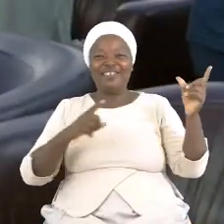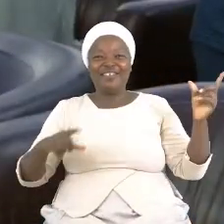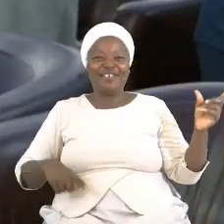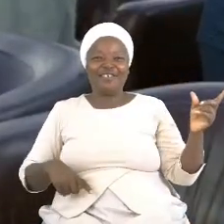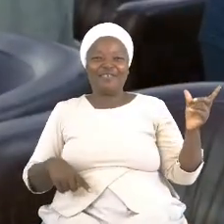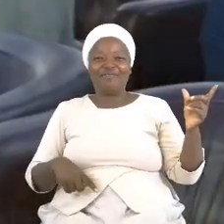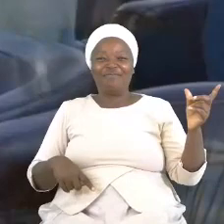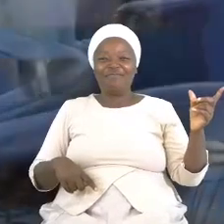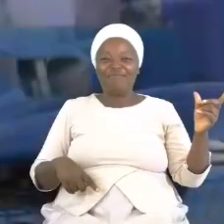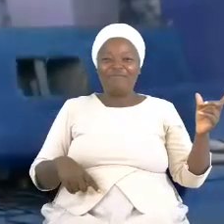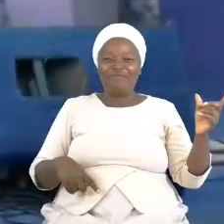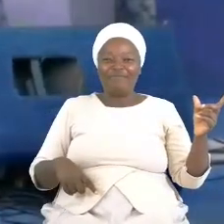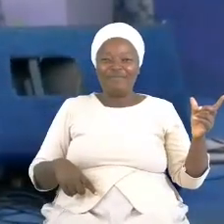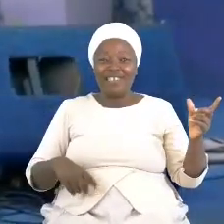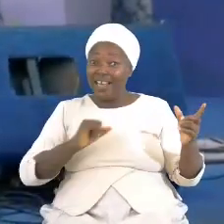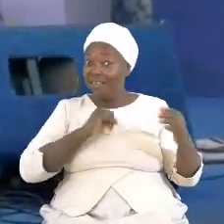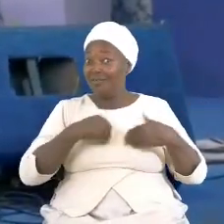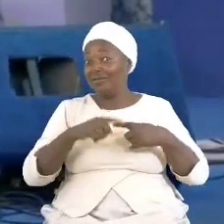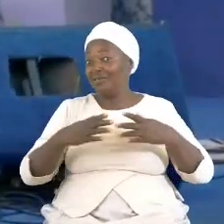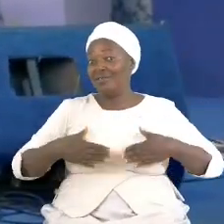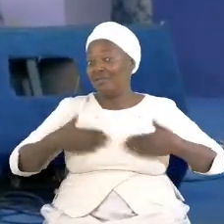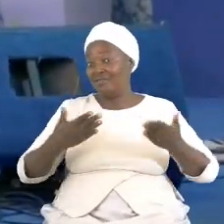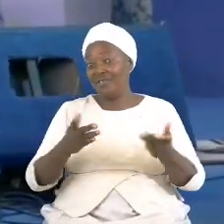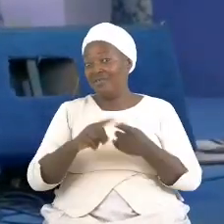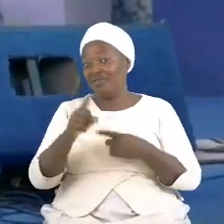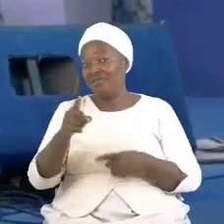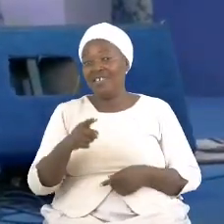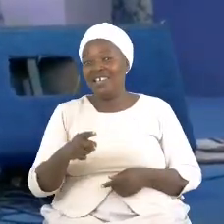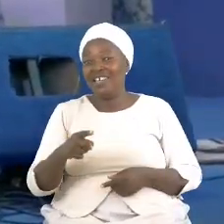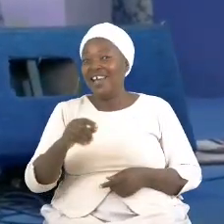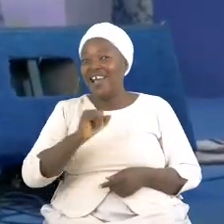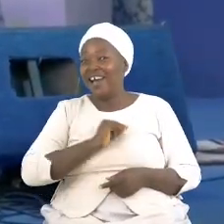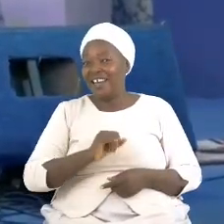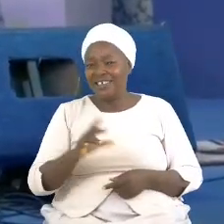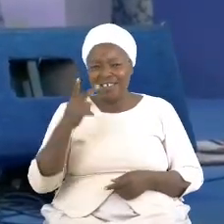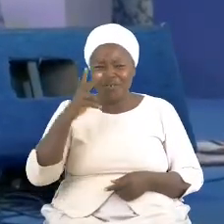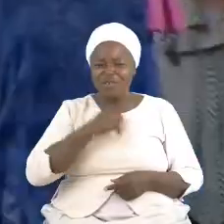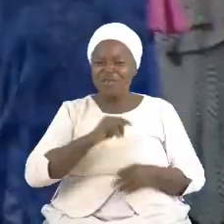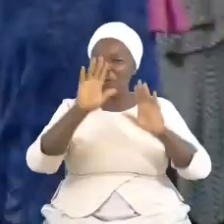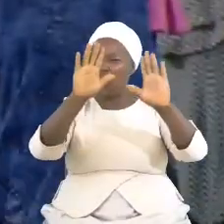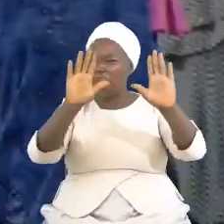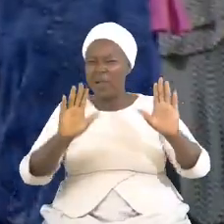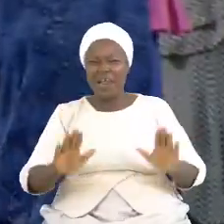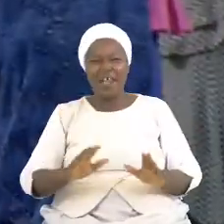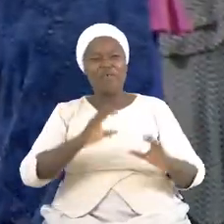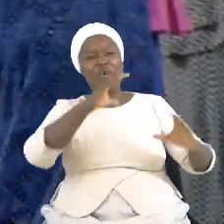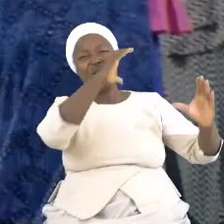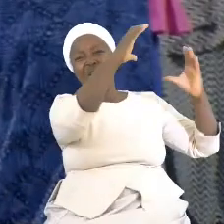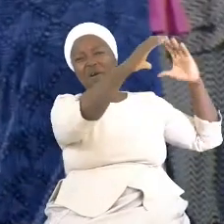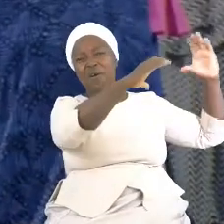I need to confess to you, I find you a wonderful congregation.